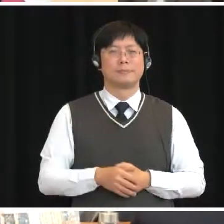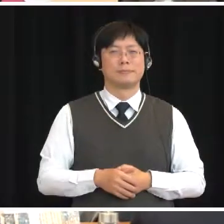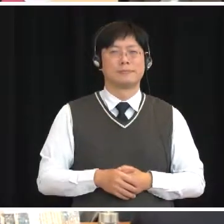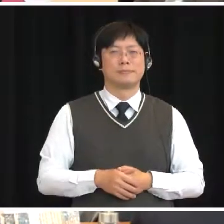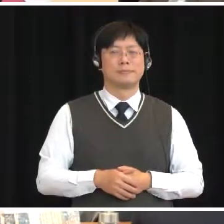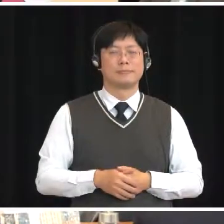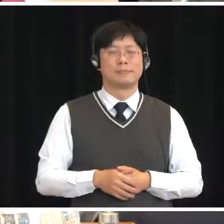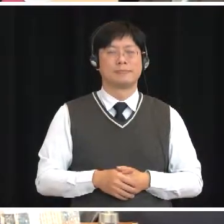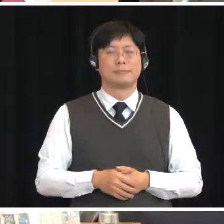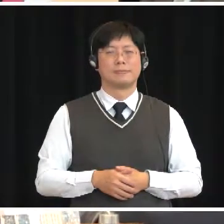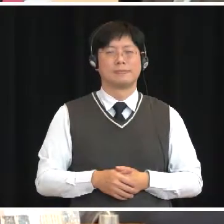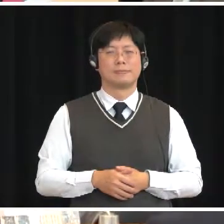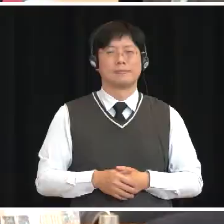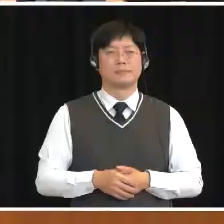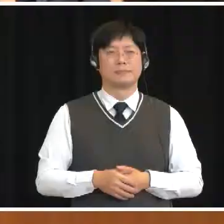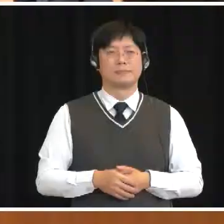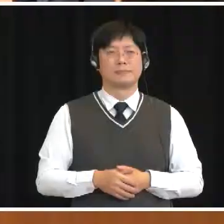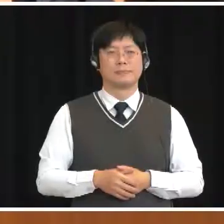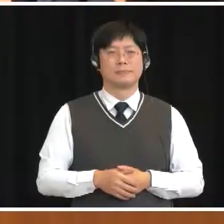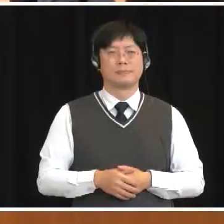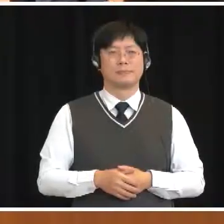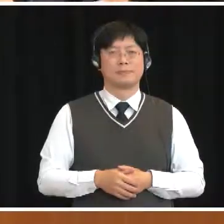Well, we are 5 past